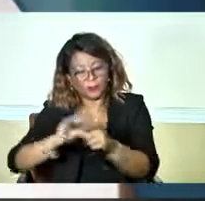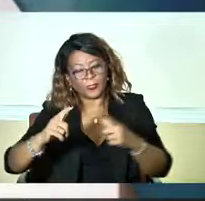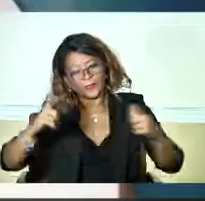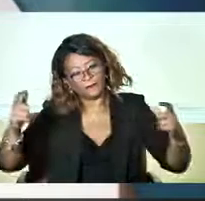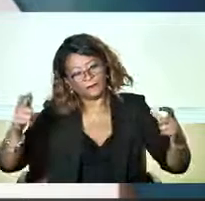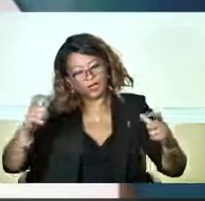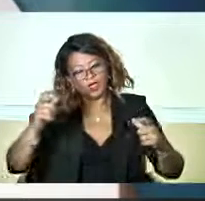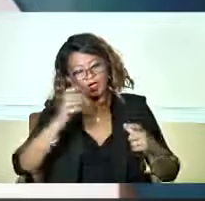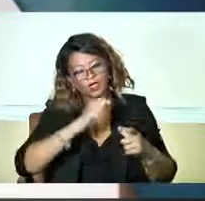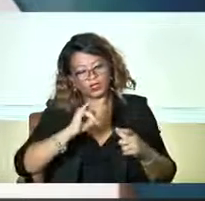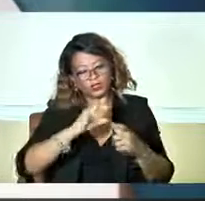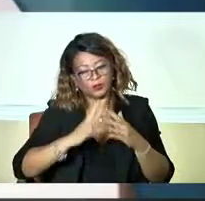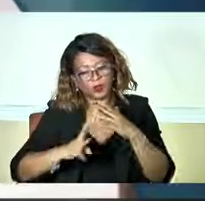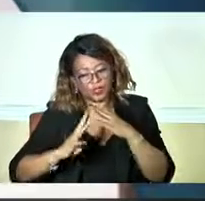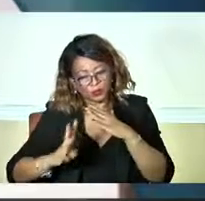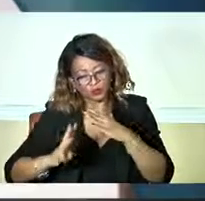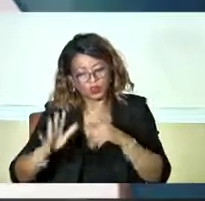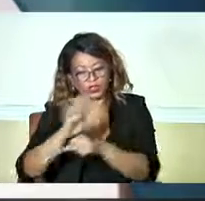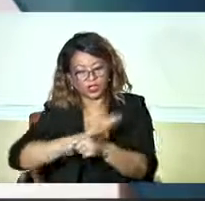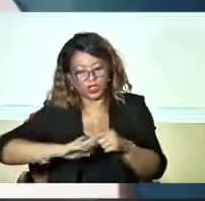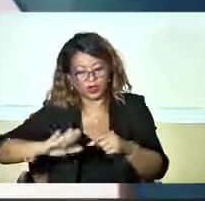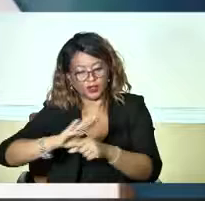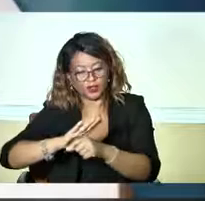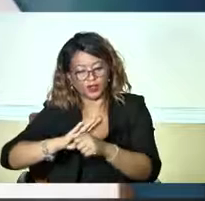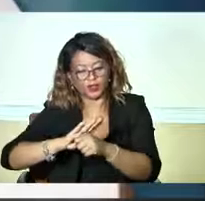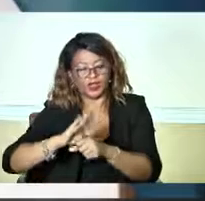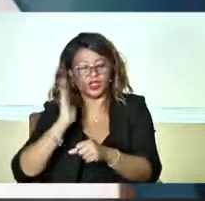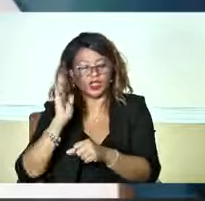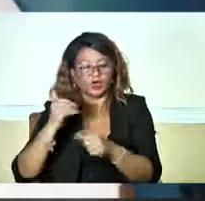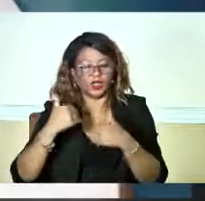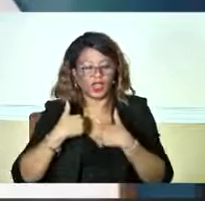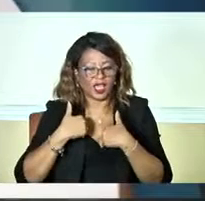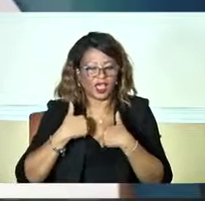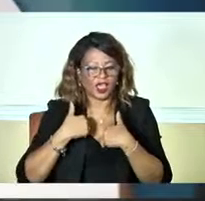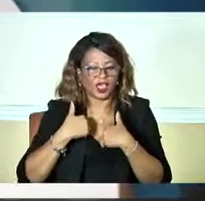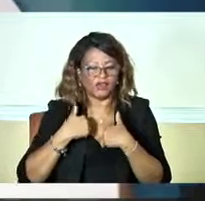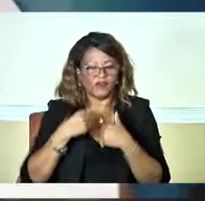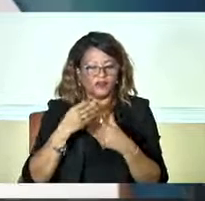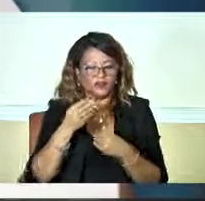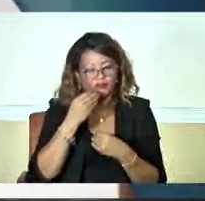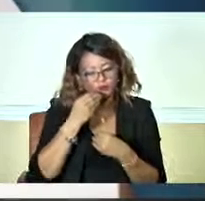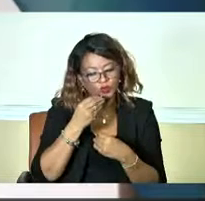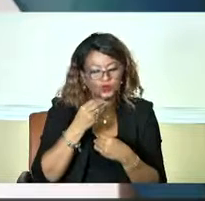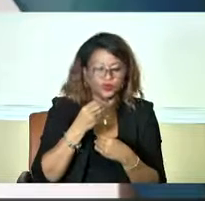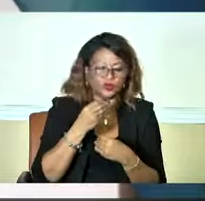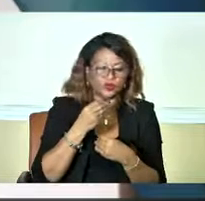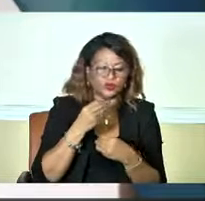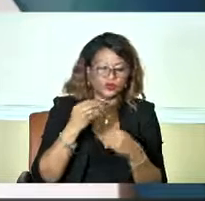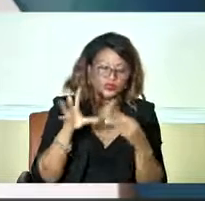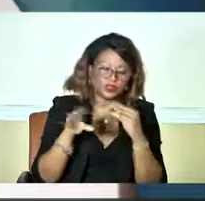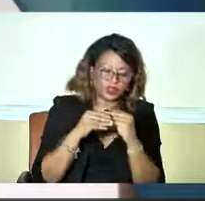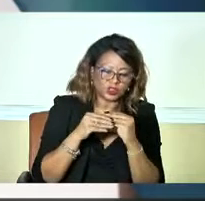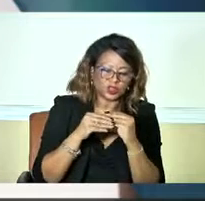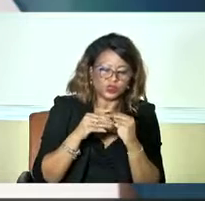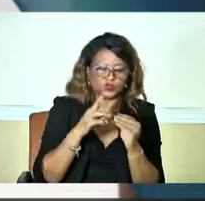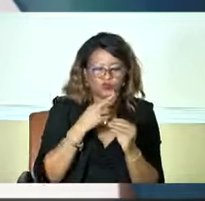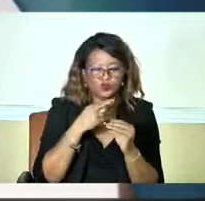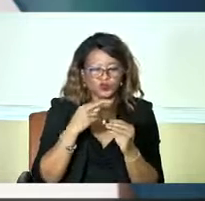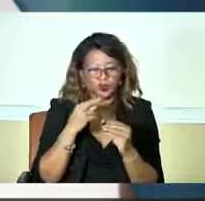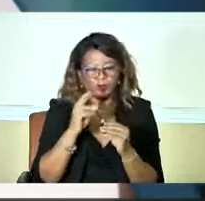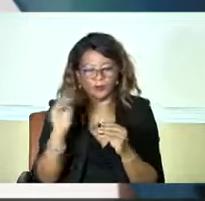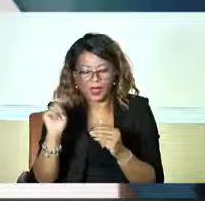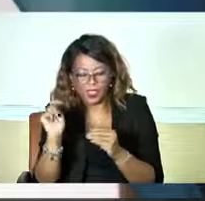the customs and the immigration area. It will have refreshments. It will have additional